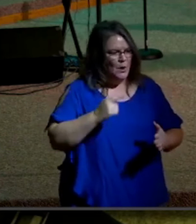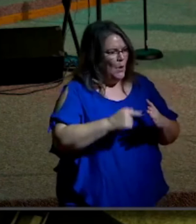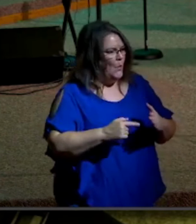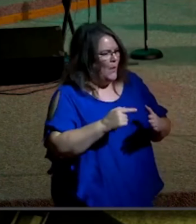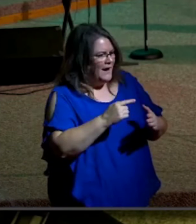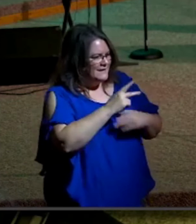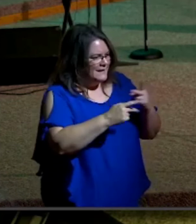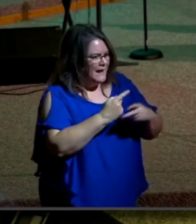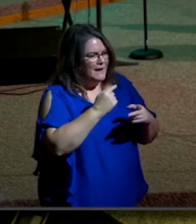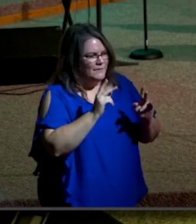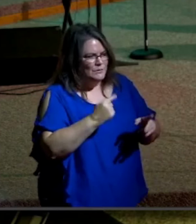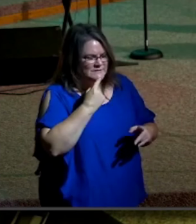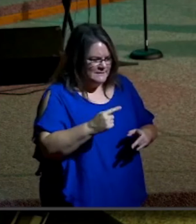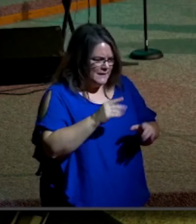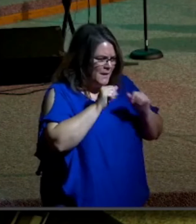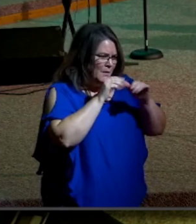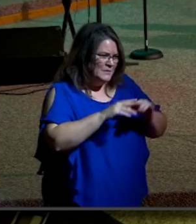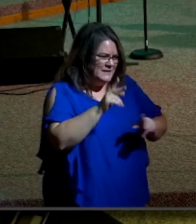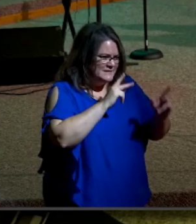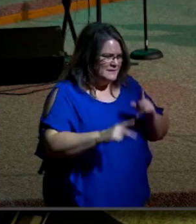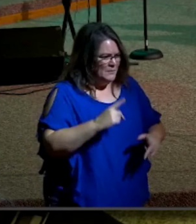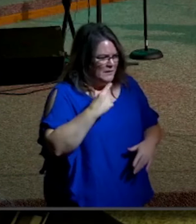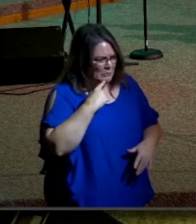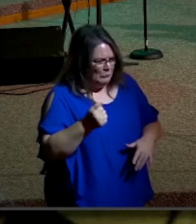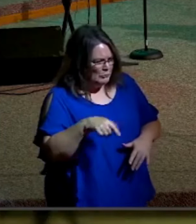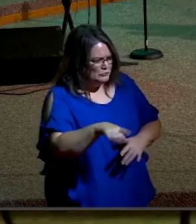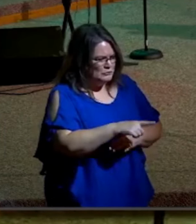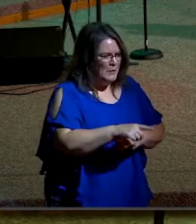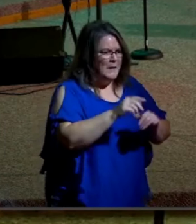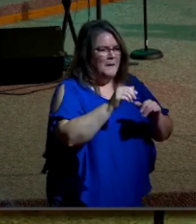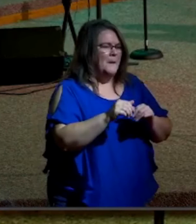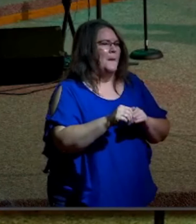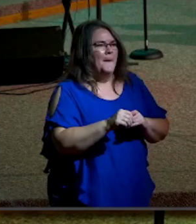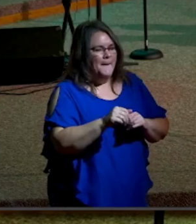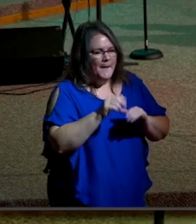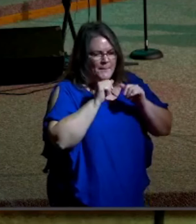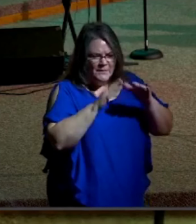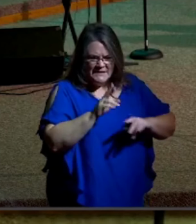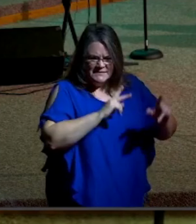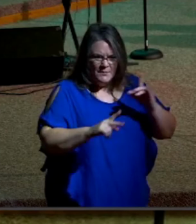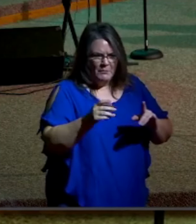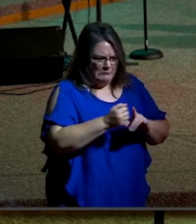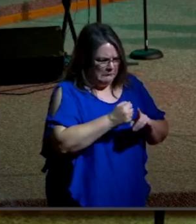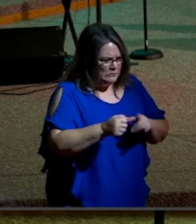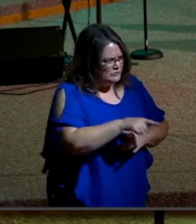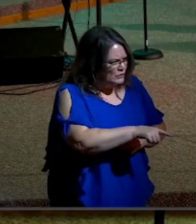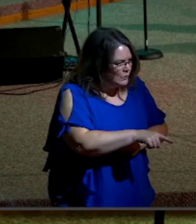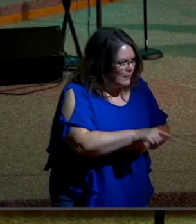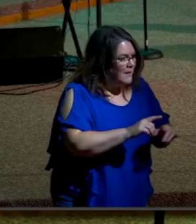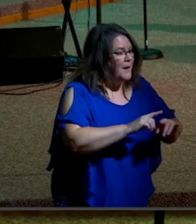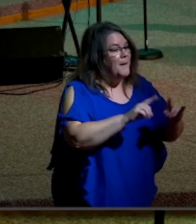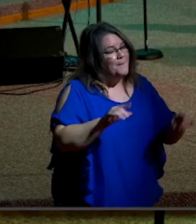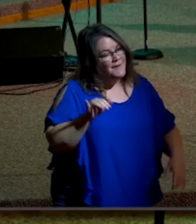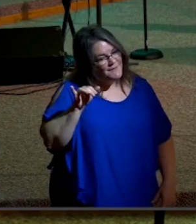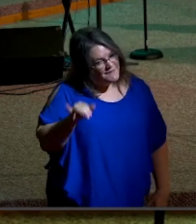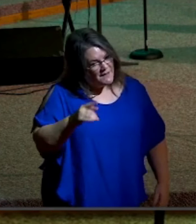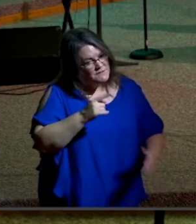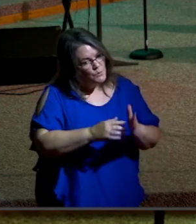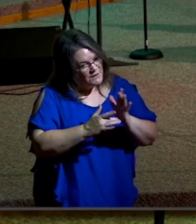says to bless those that curse you, to bless those who persecute you? But that's what